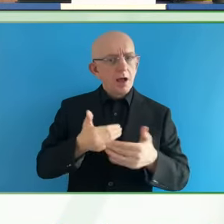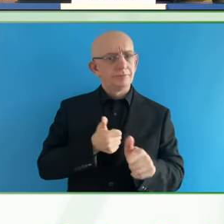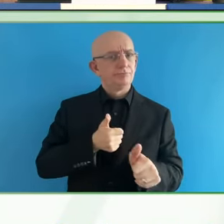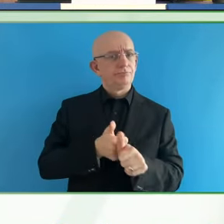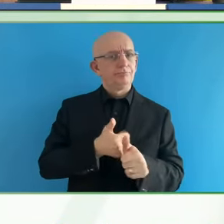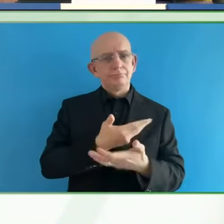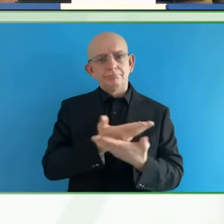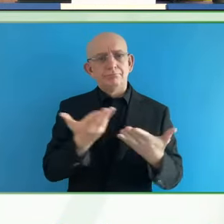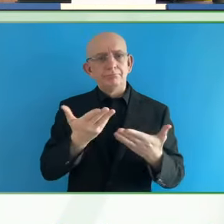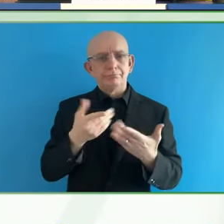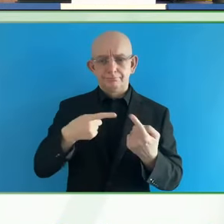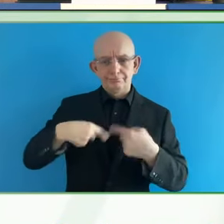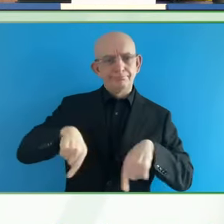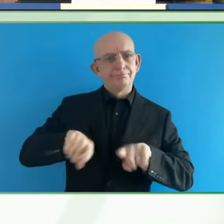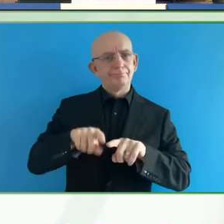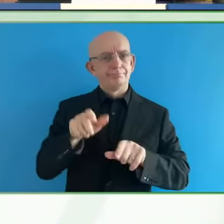are